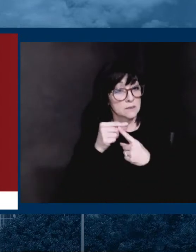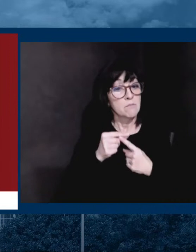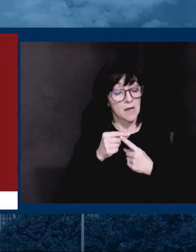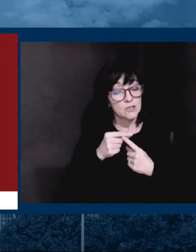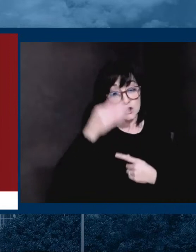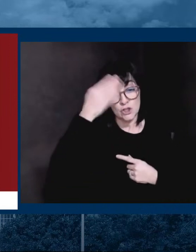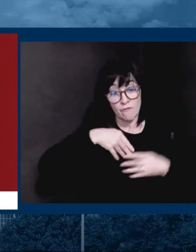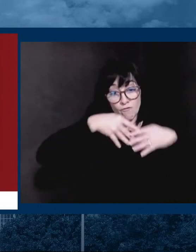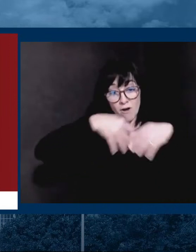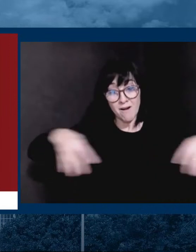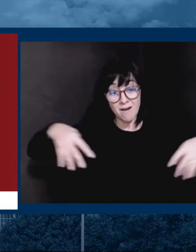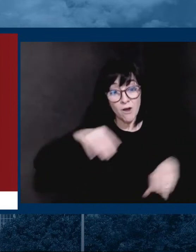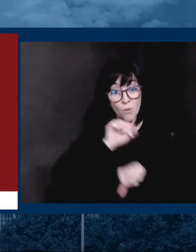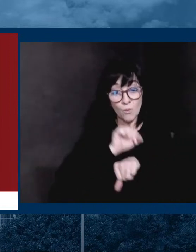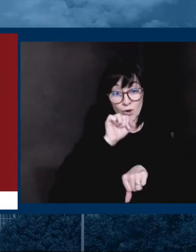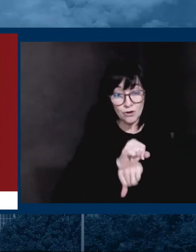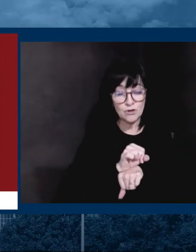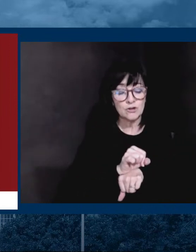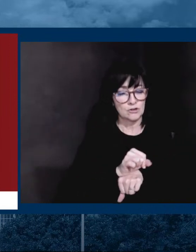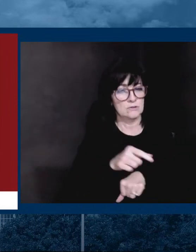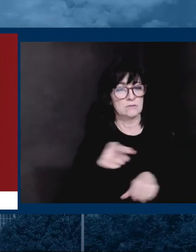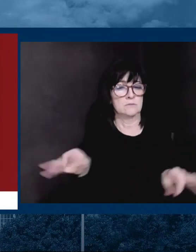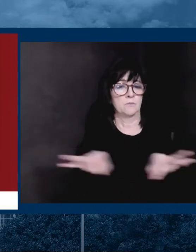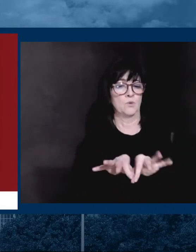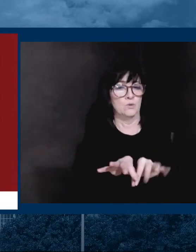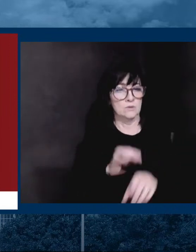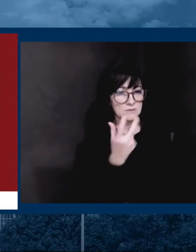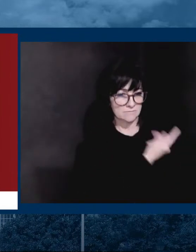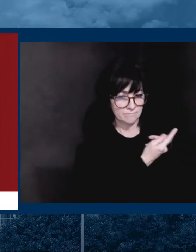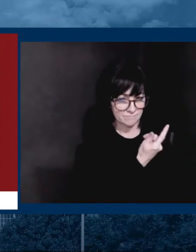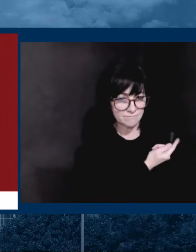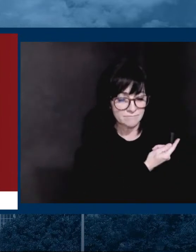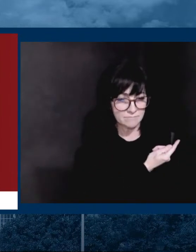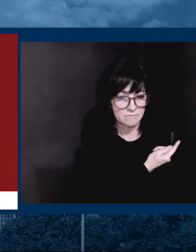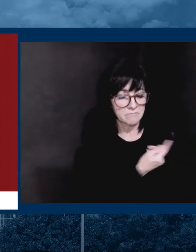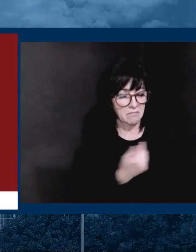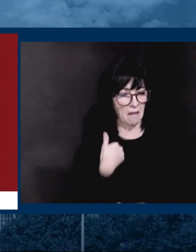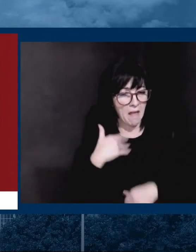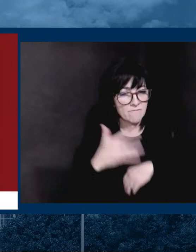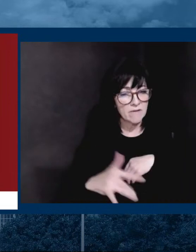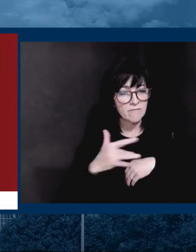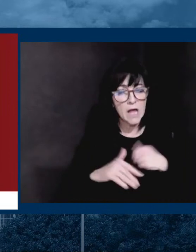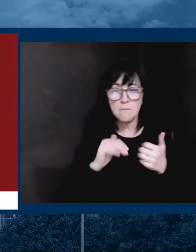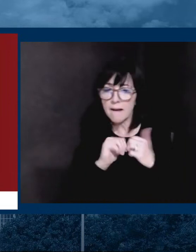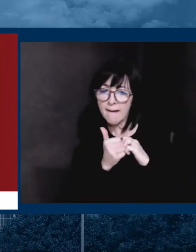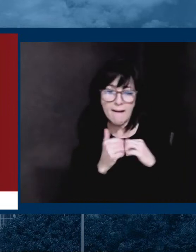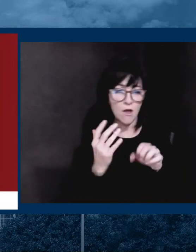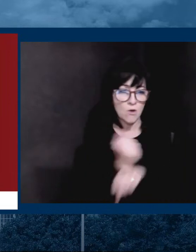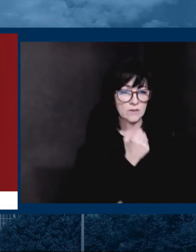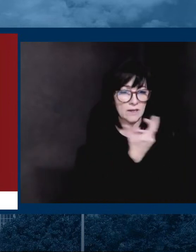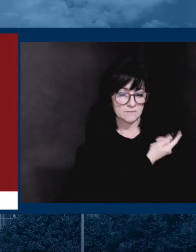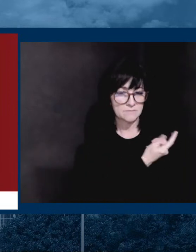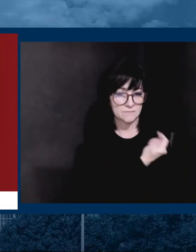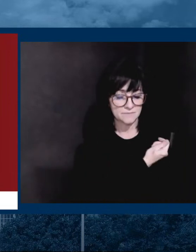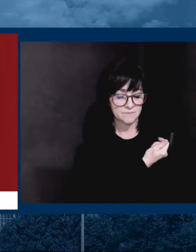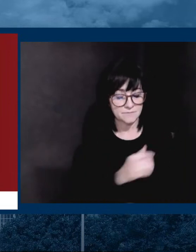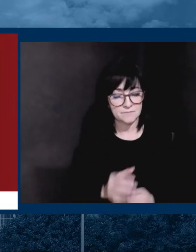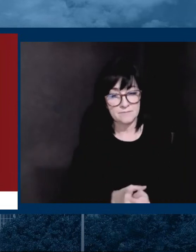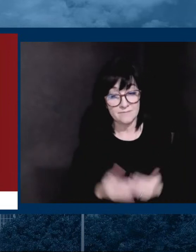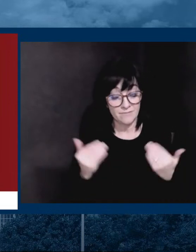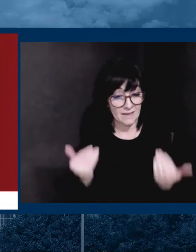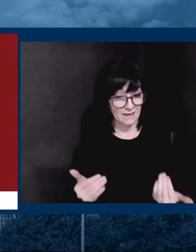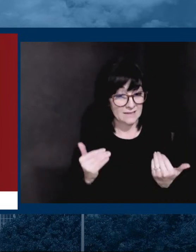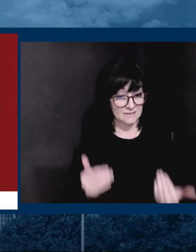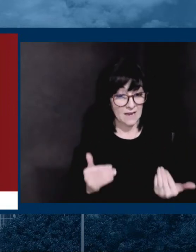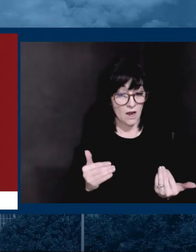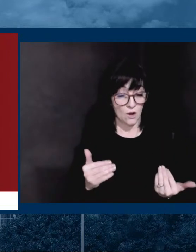opportunity that you'll have at the various venues over the next several weeks. The president-elect, our own Joe Biden, has made